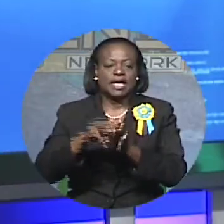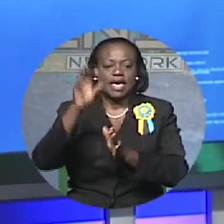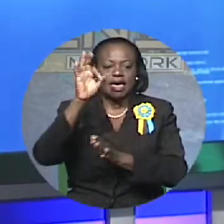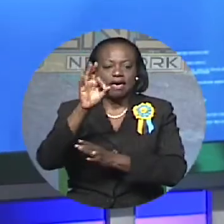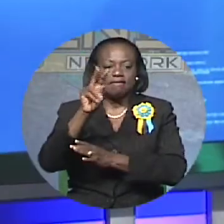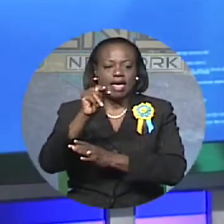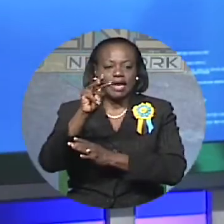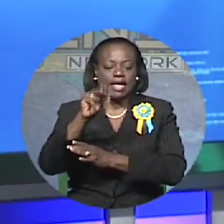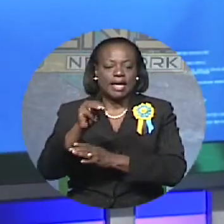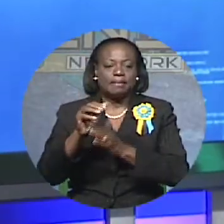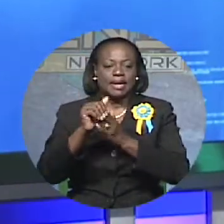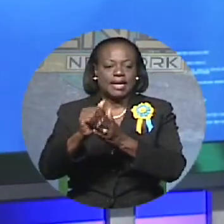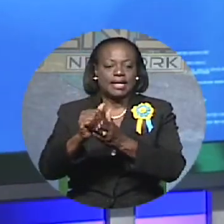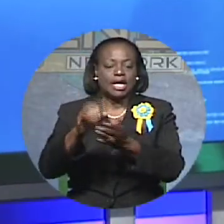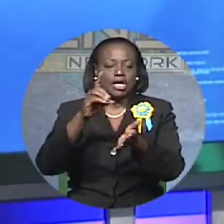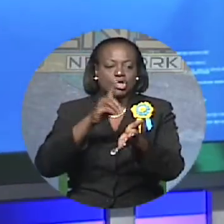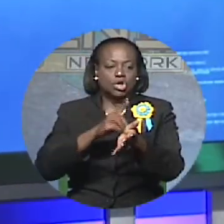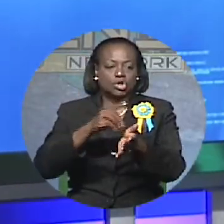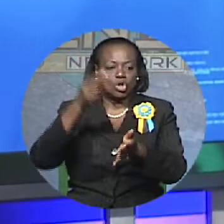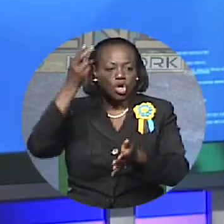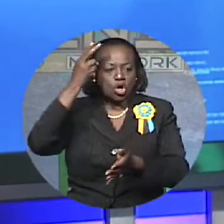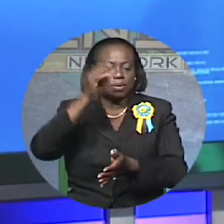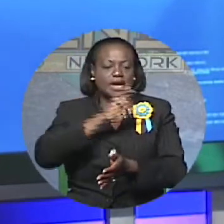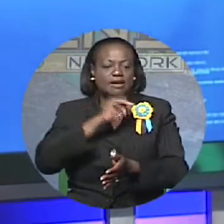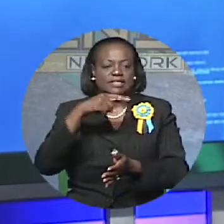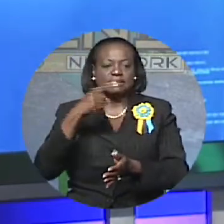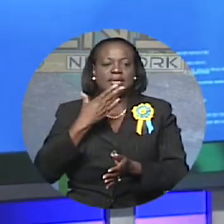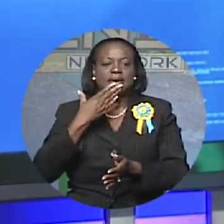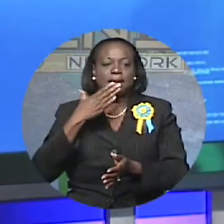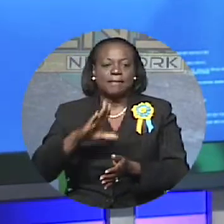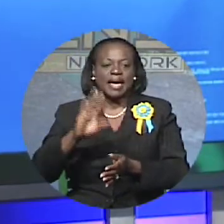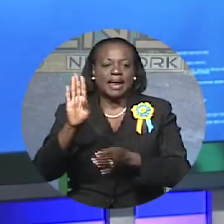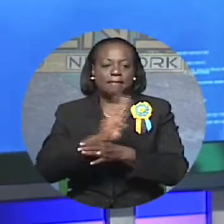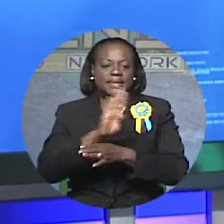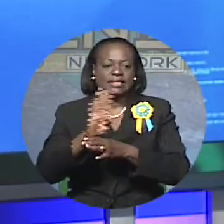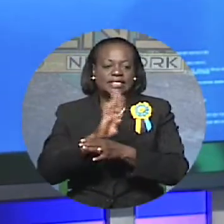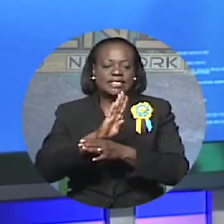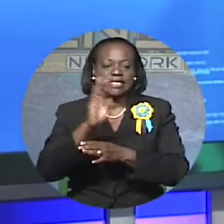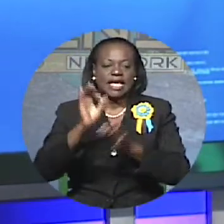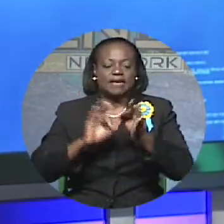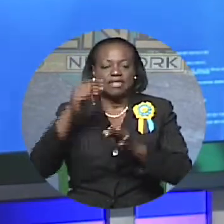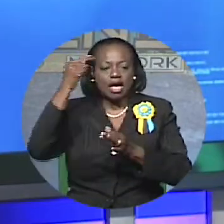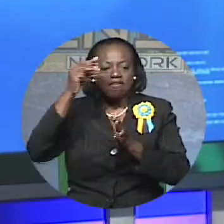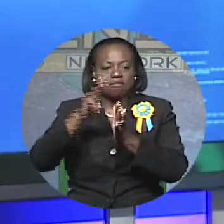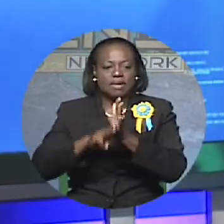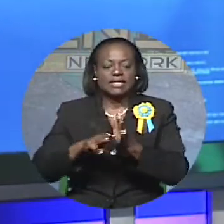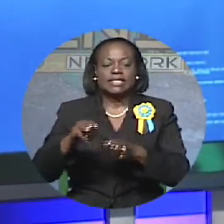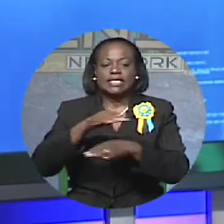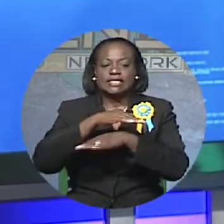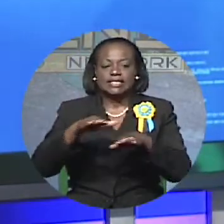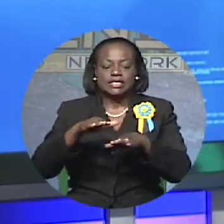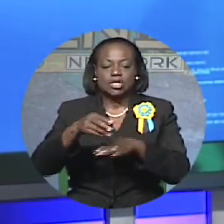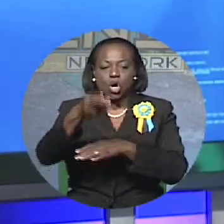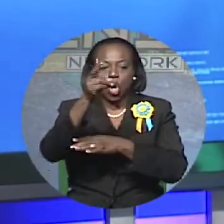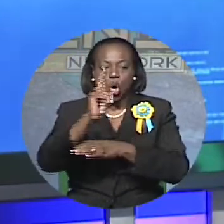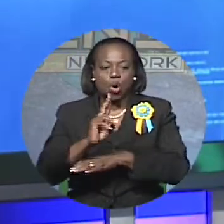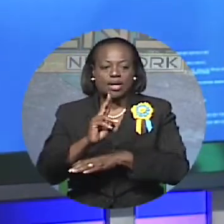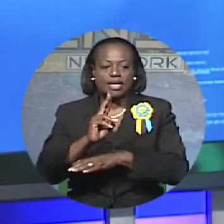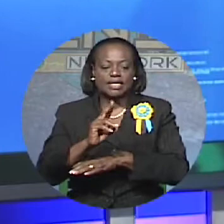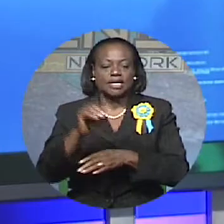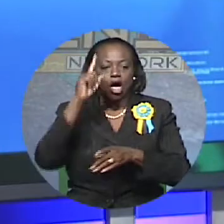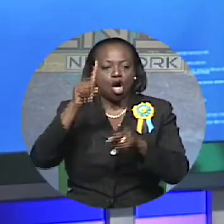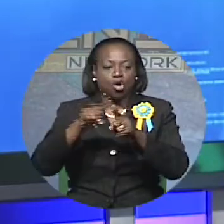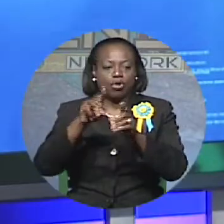Dr. Hubert Minnis, said it would be bad business if the government didn't honor its commitment to Baha Mar. However, Mr. Christie assured that he is